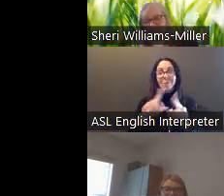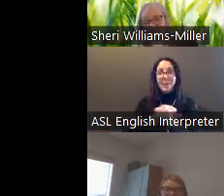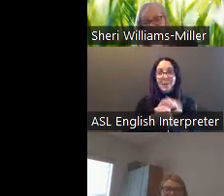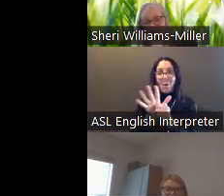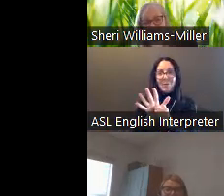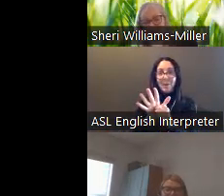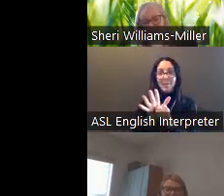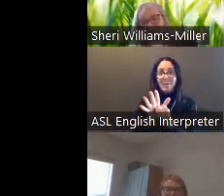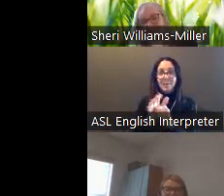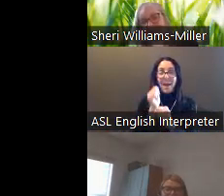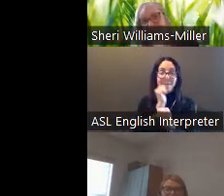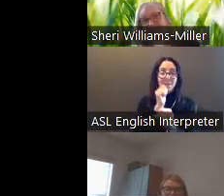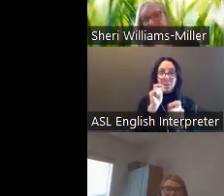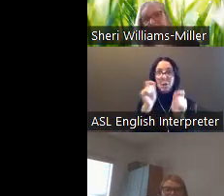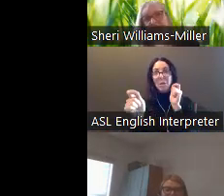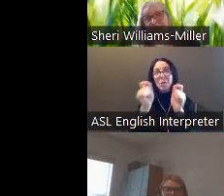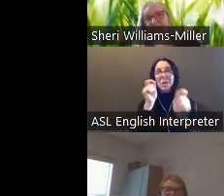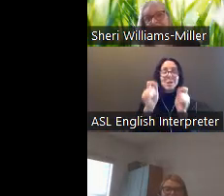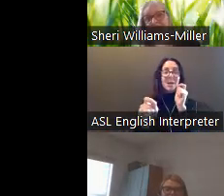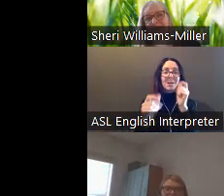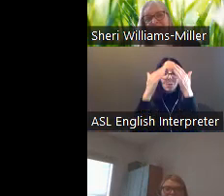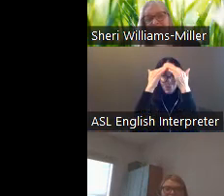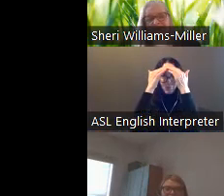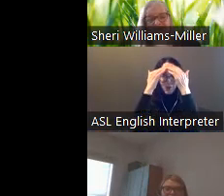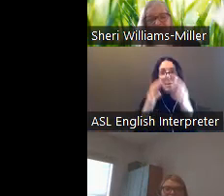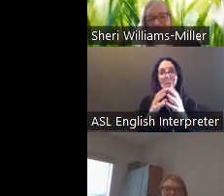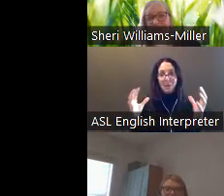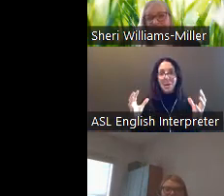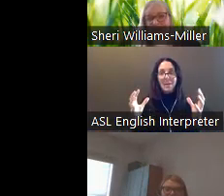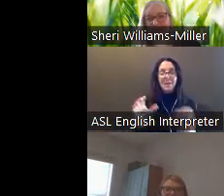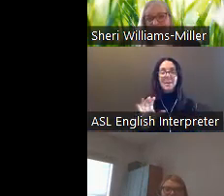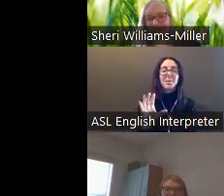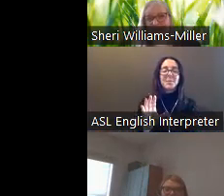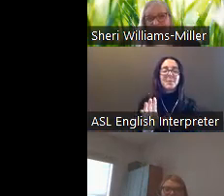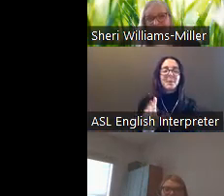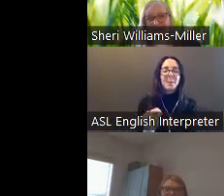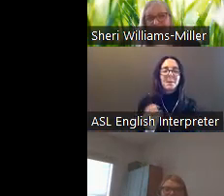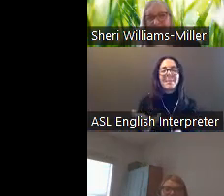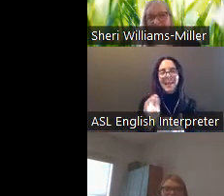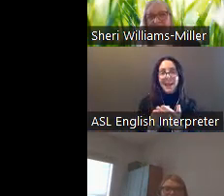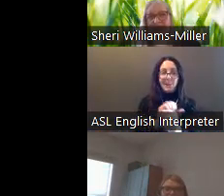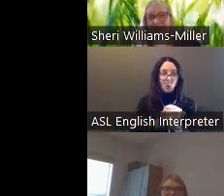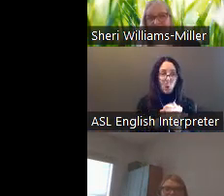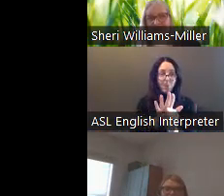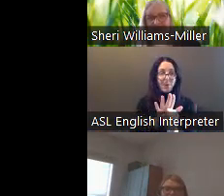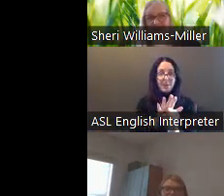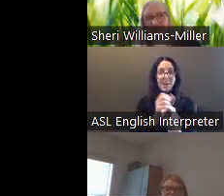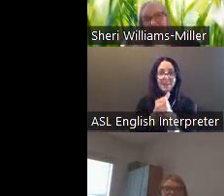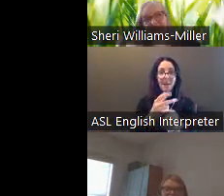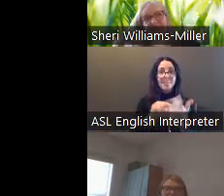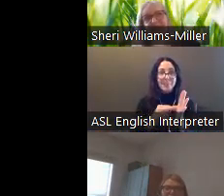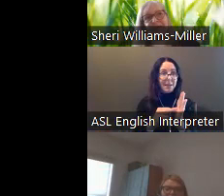with daily changes to routines. But the very issue of the pandemic itself heightened